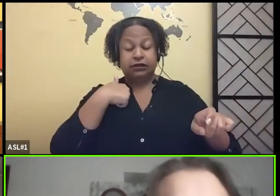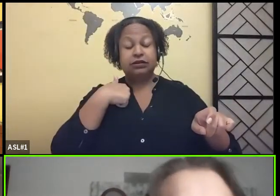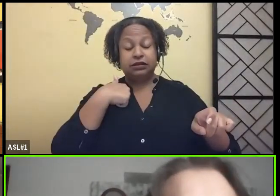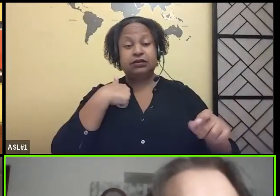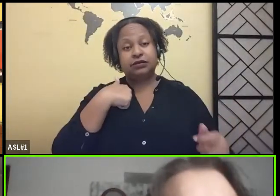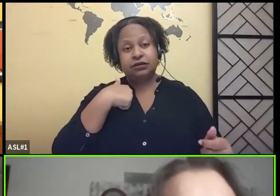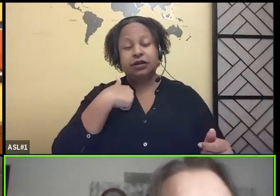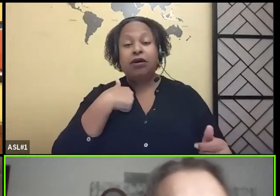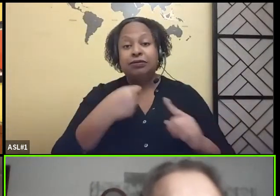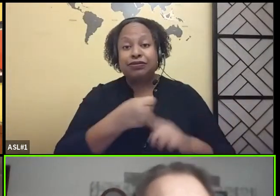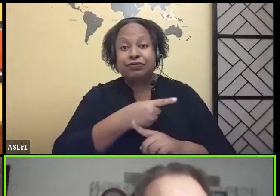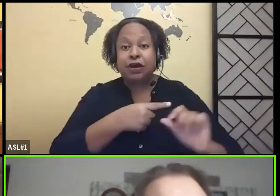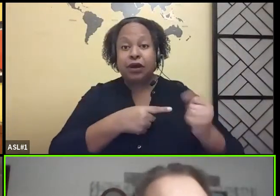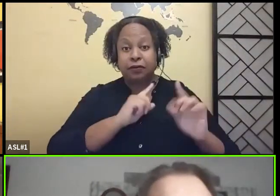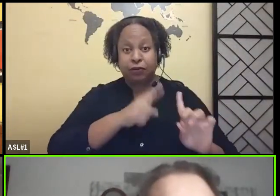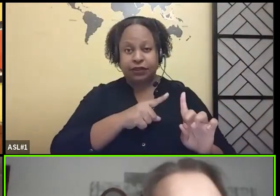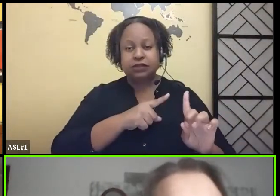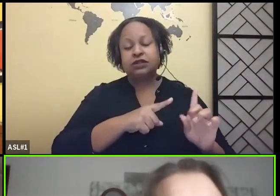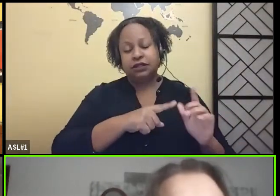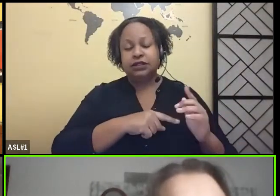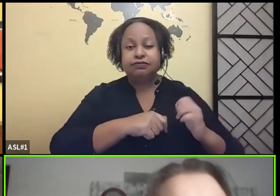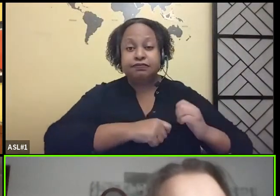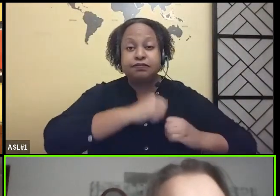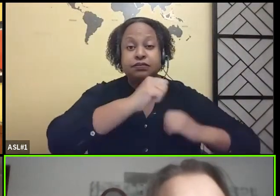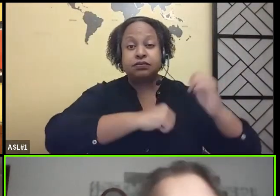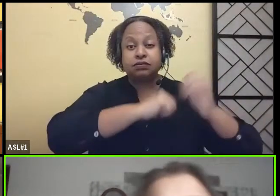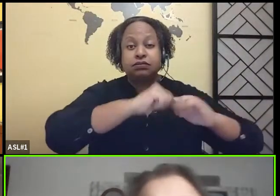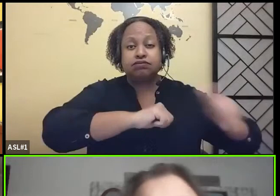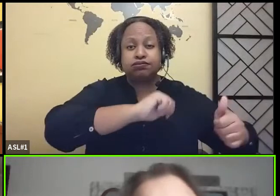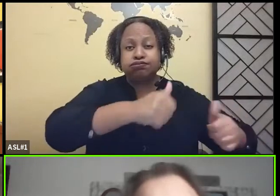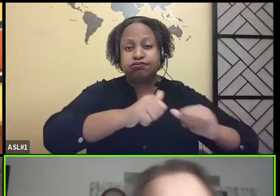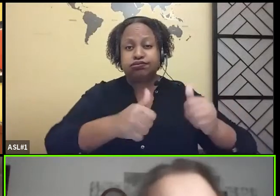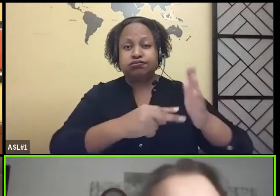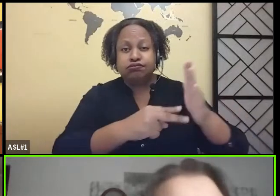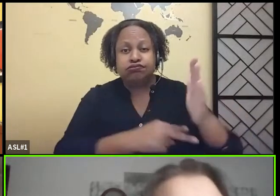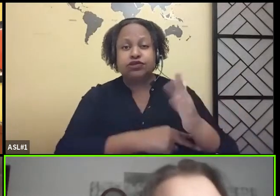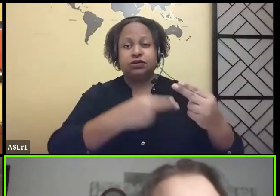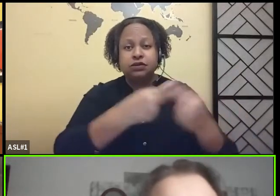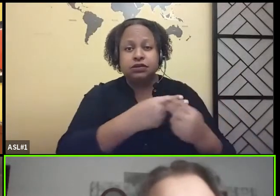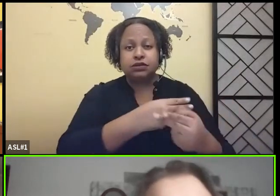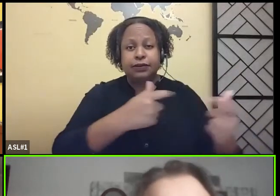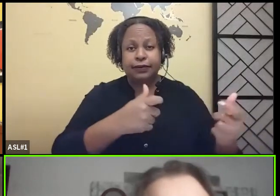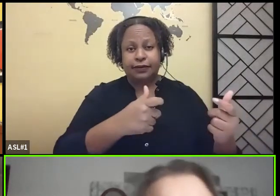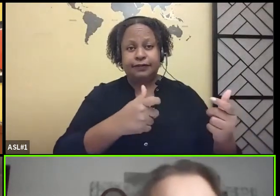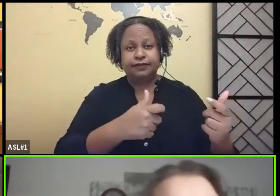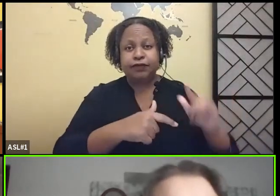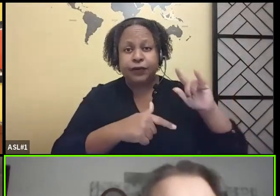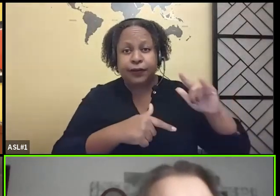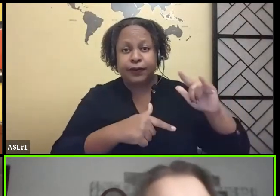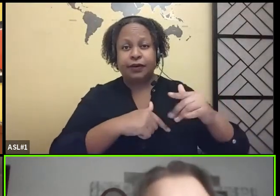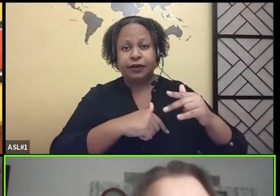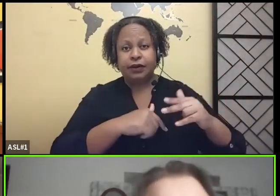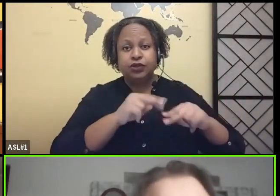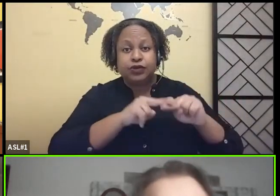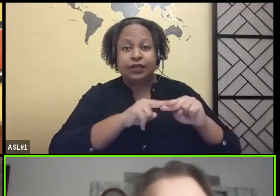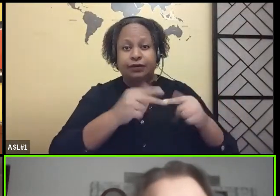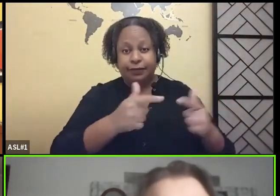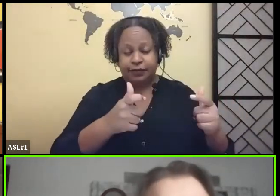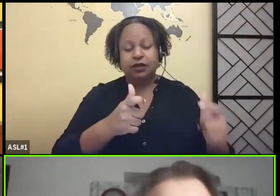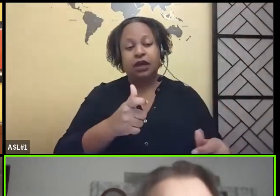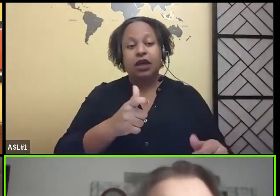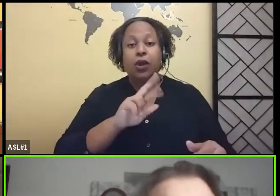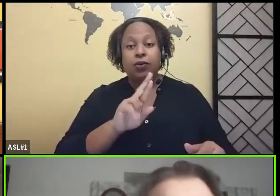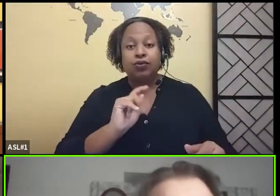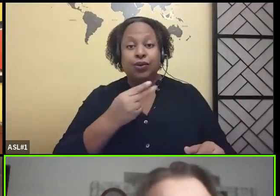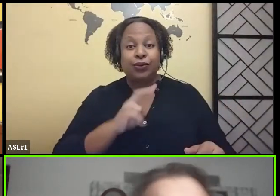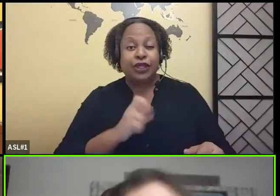the other thing about infrastructure that I think is interesting. Well, you know, Ruthie, you and I work on things that a lot of people